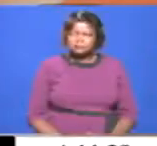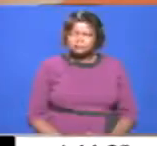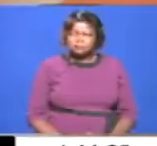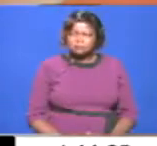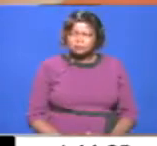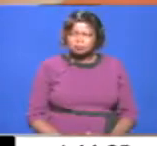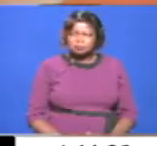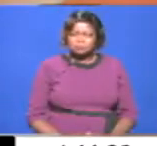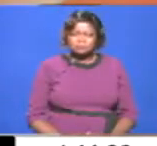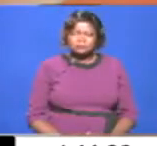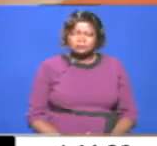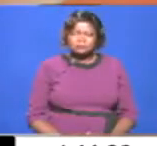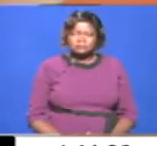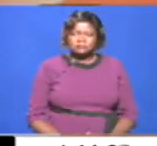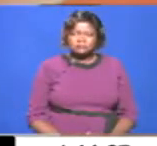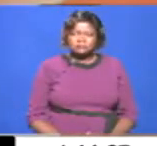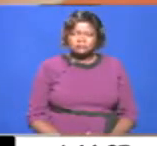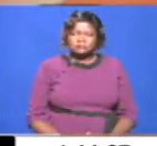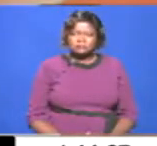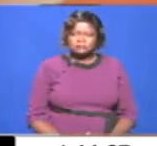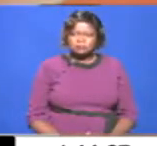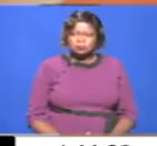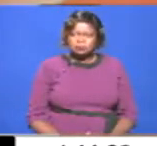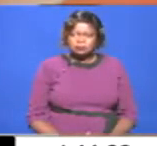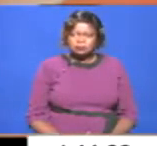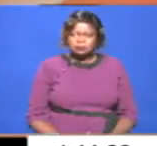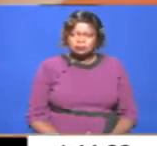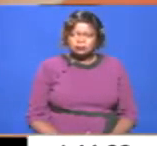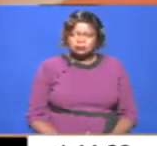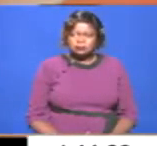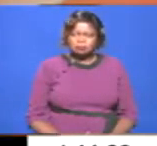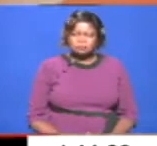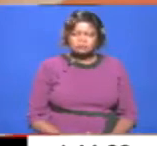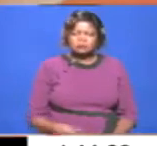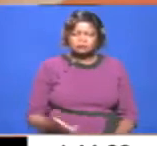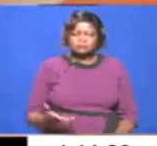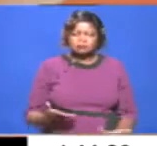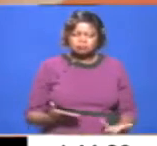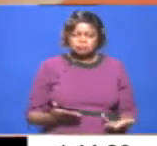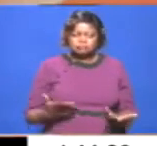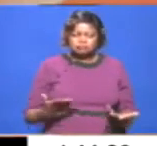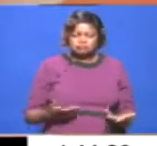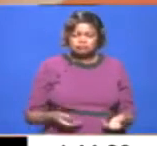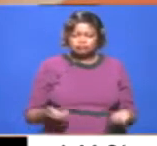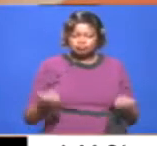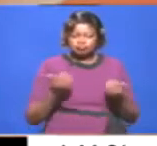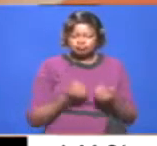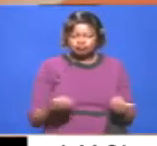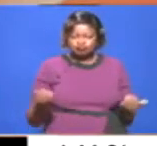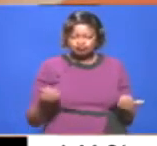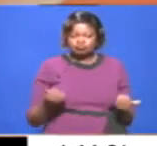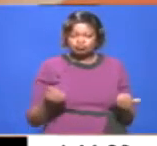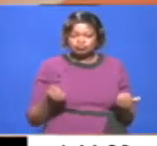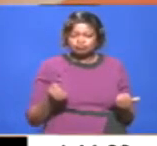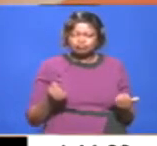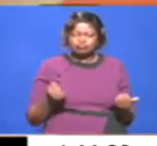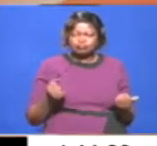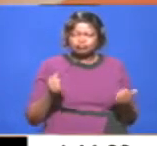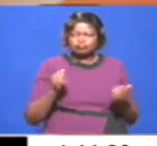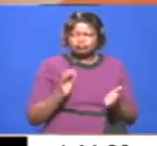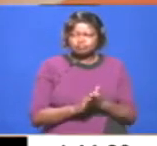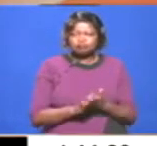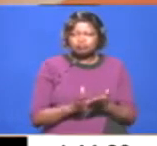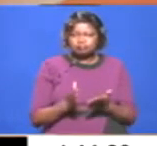Now we speak matters local once again, where mortality and infant death rate in Vihiga County has